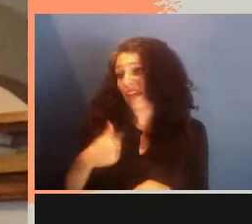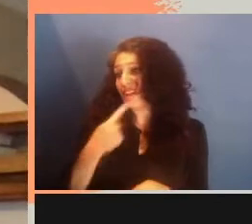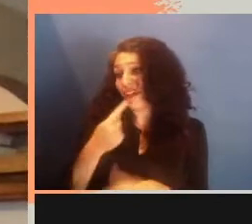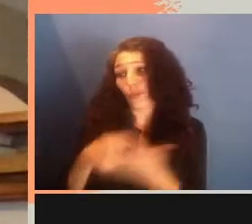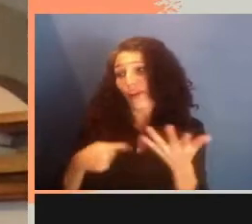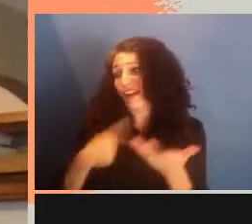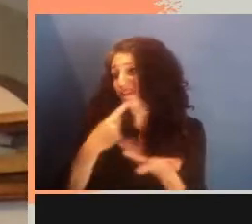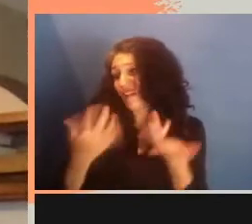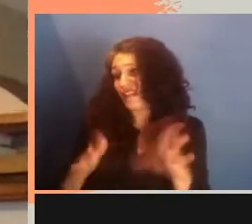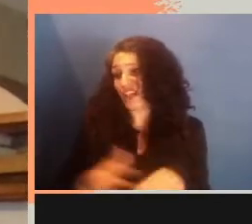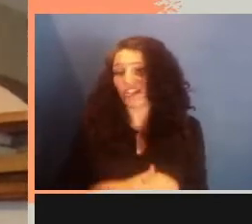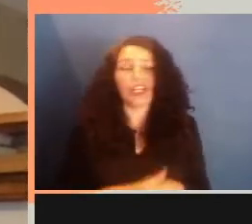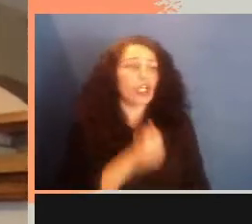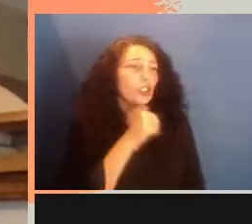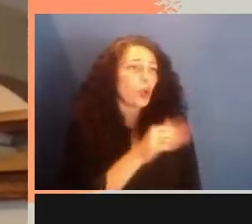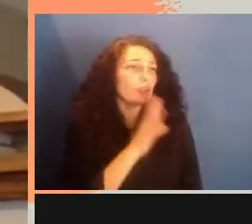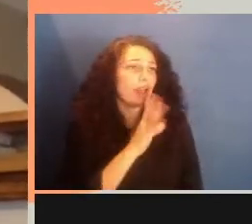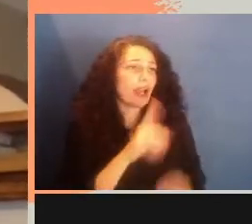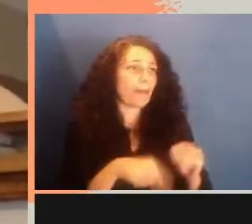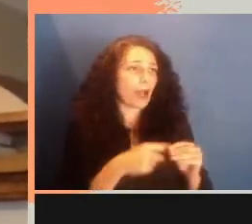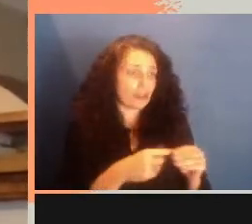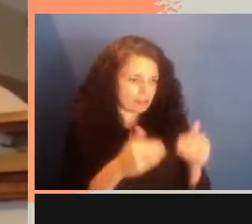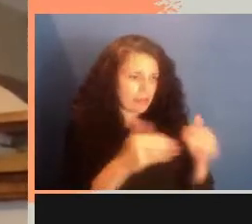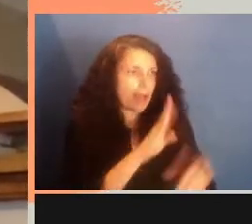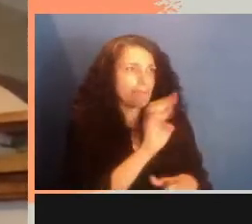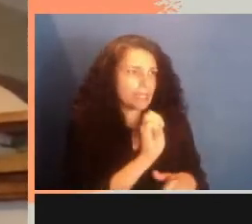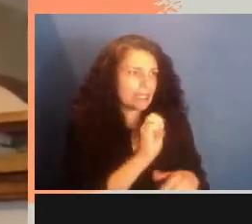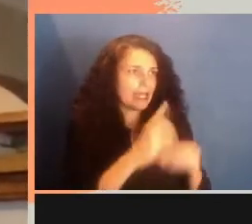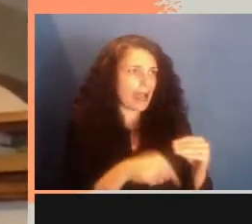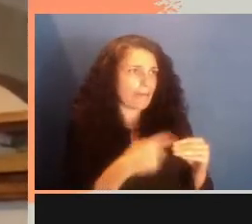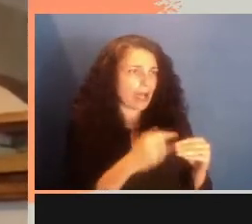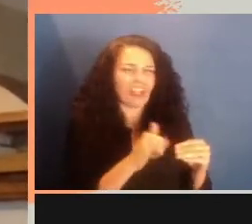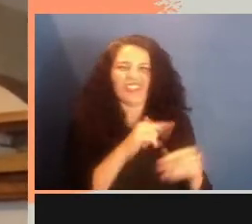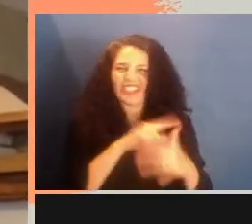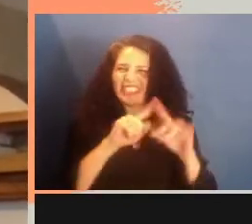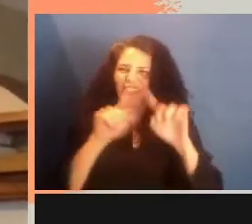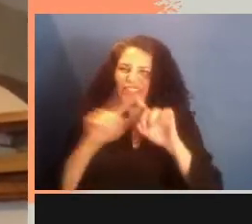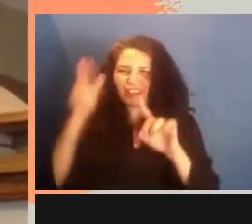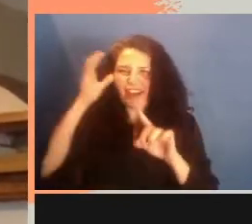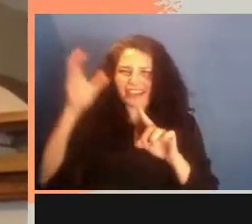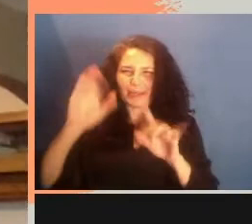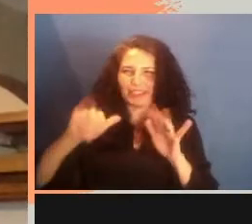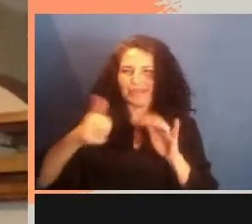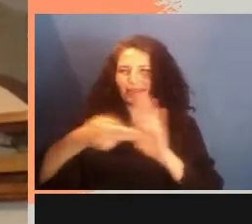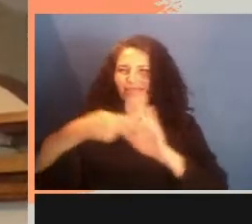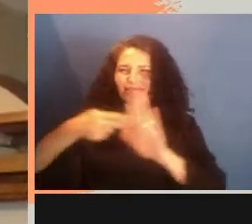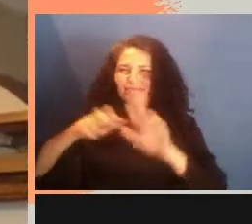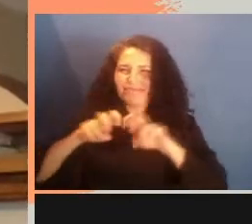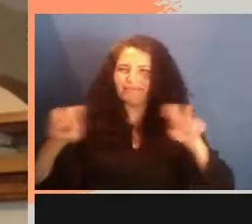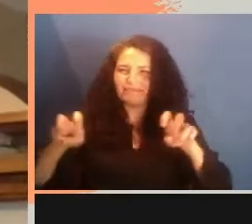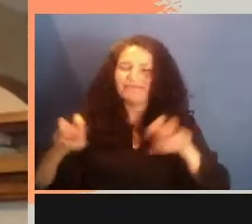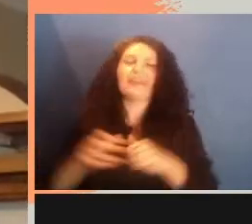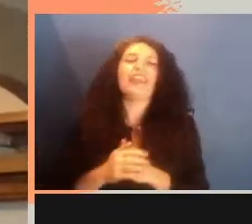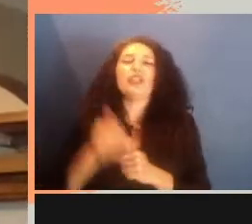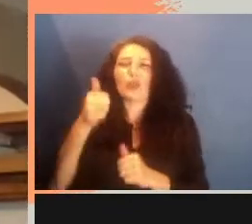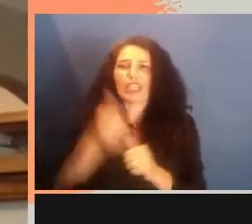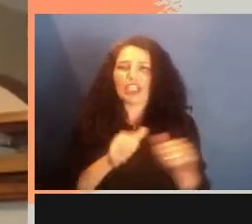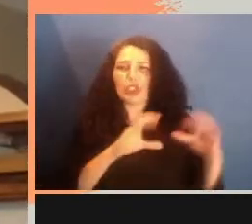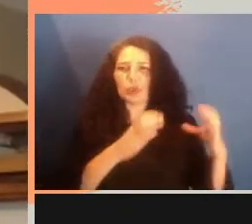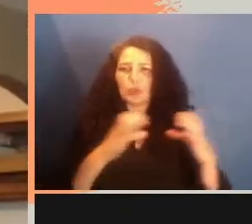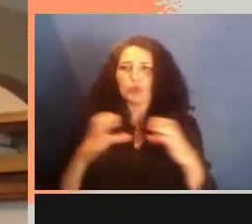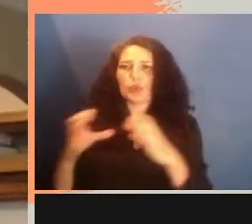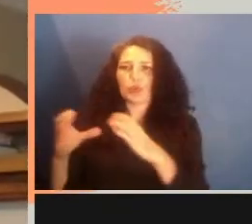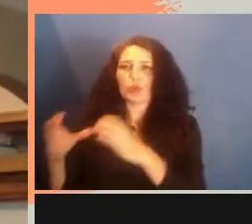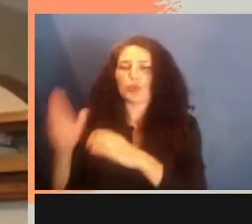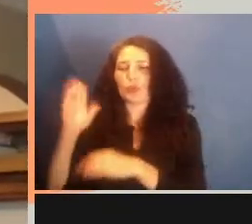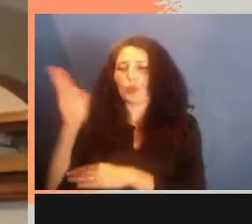talk about it, be about it. So without further ado, let's hear from these groups. They'll each present a bit